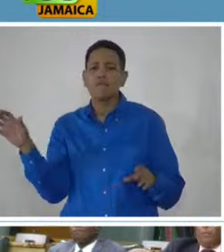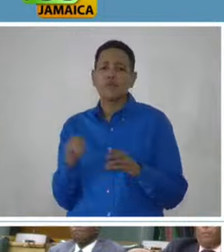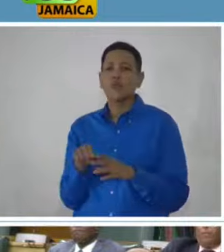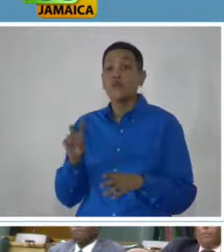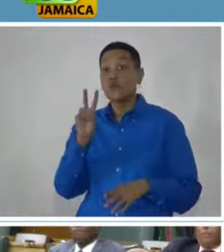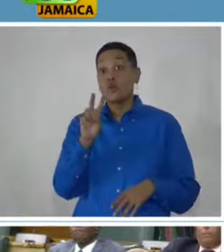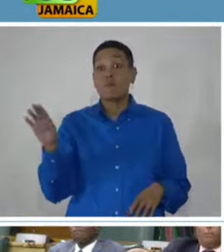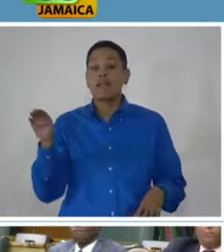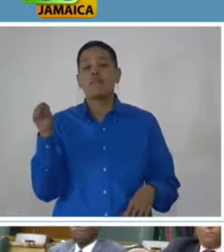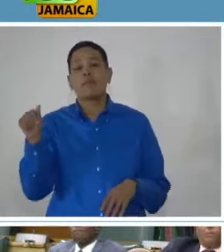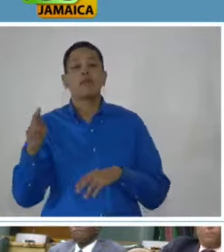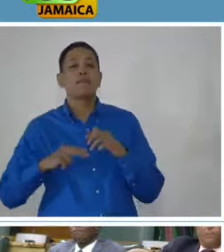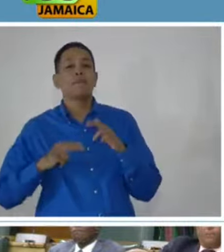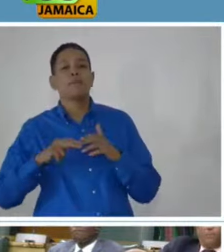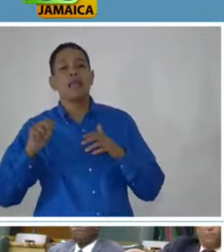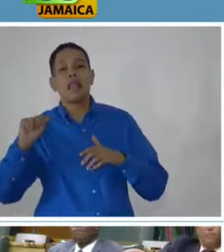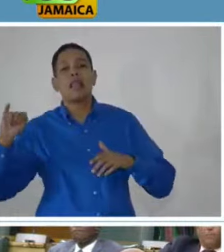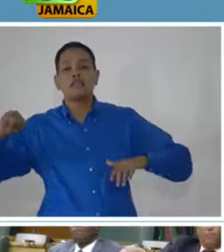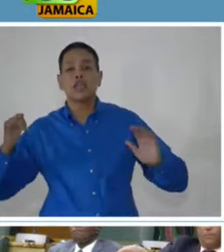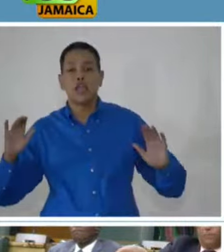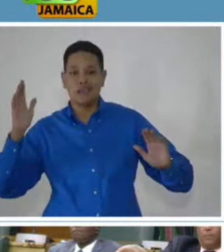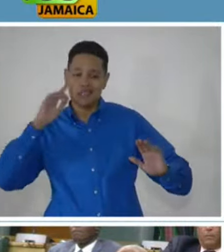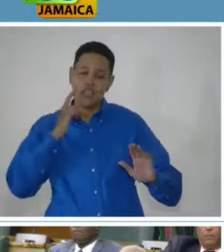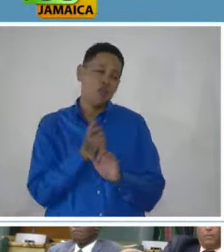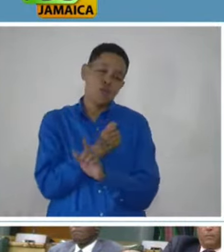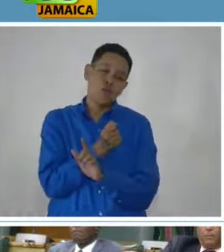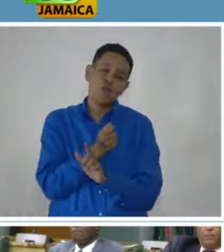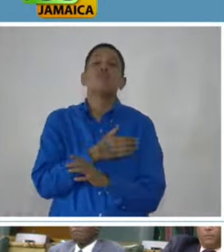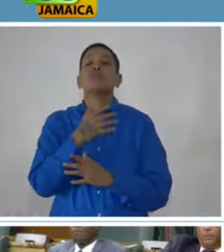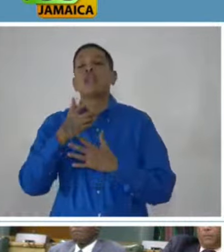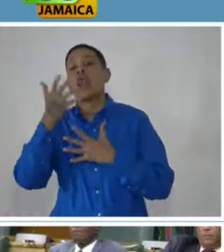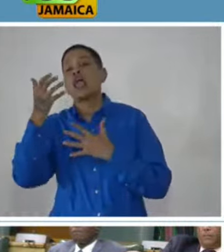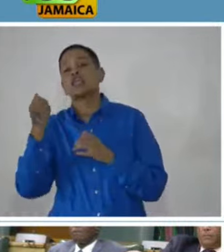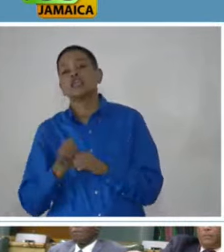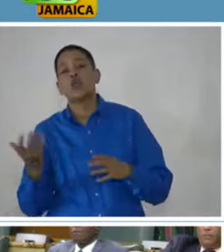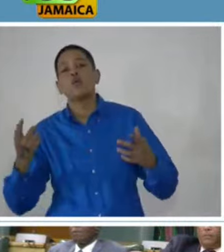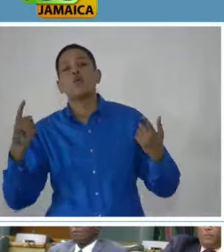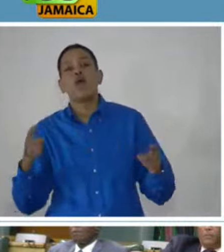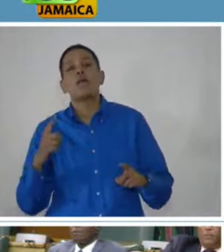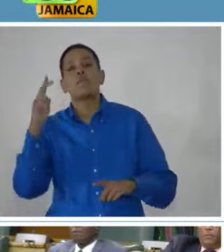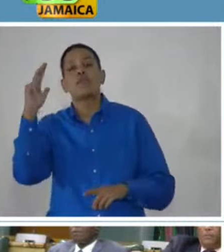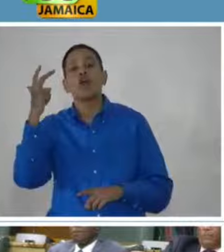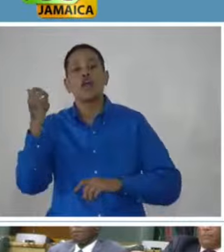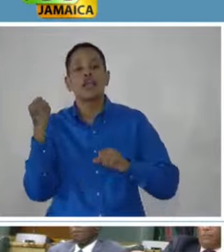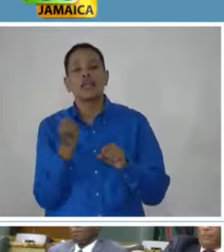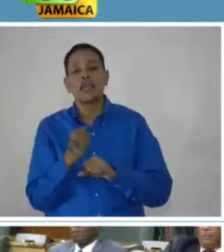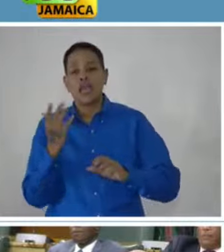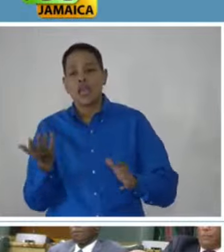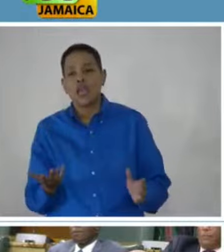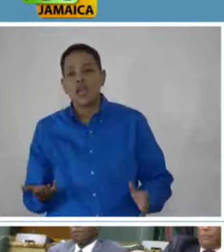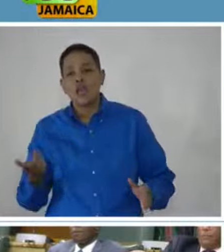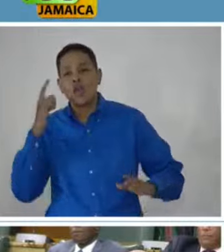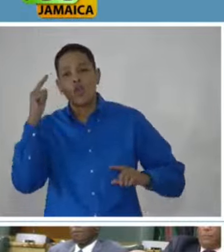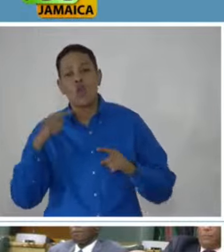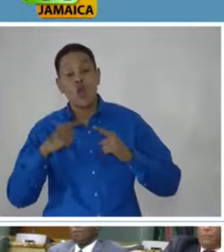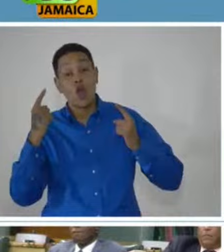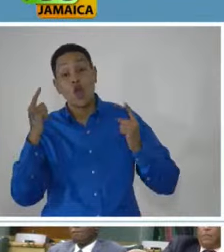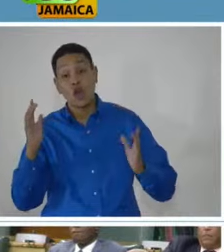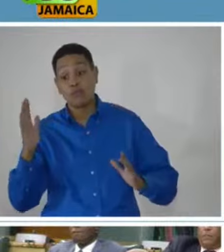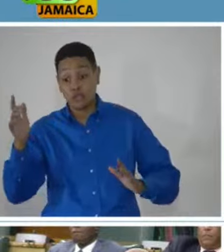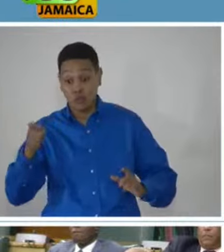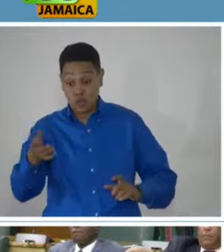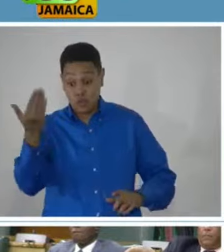$2 billion in his borrowing. Madam Speaker, what happens in year 3? The opposition